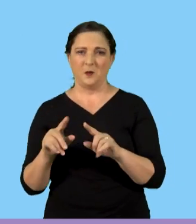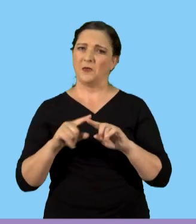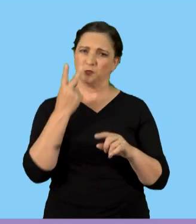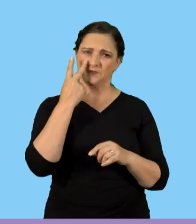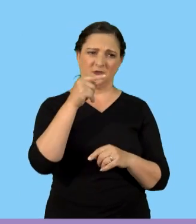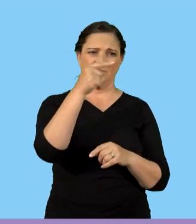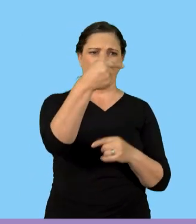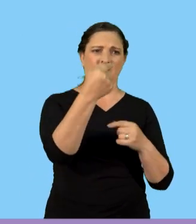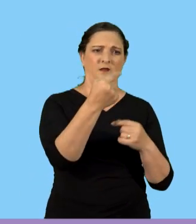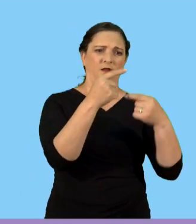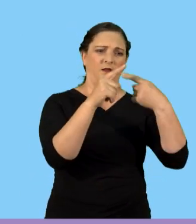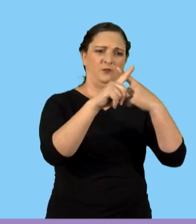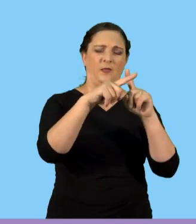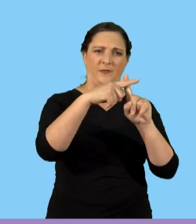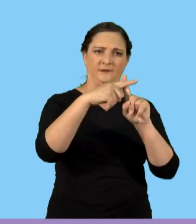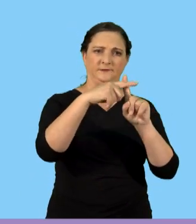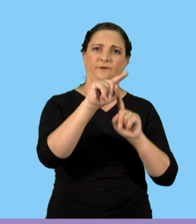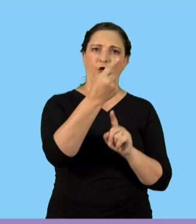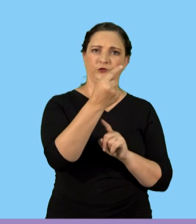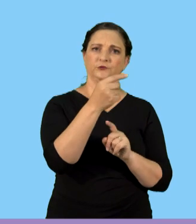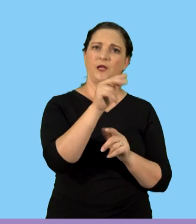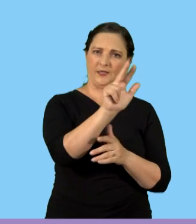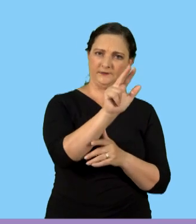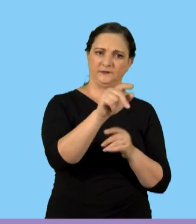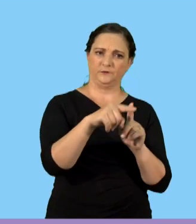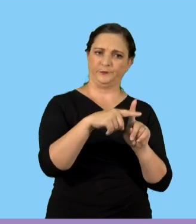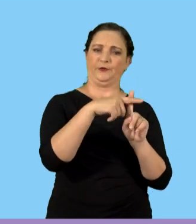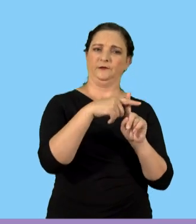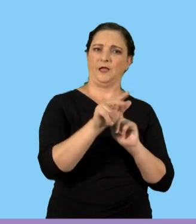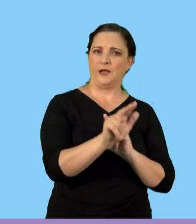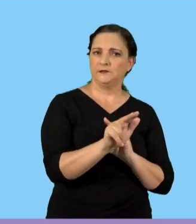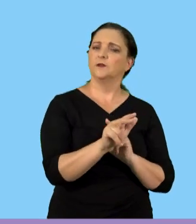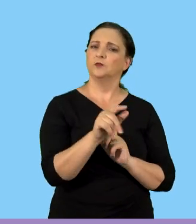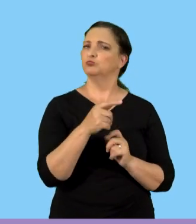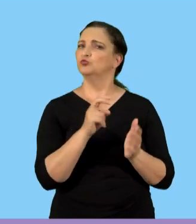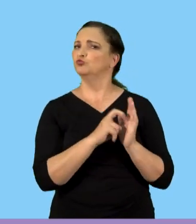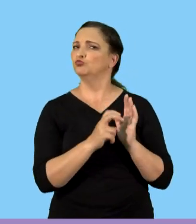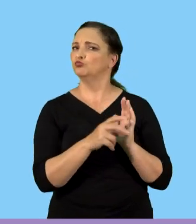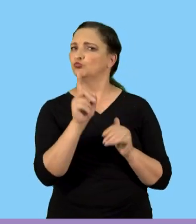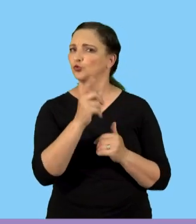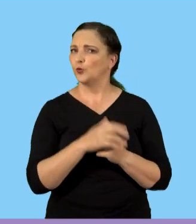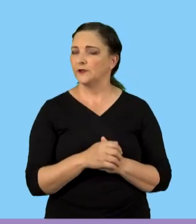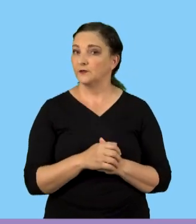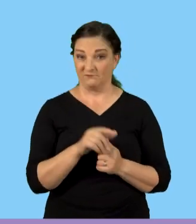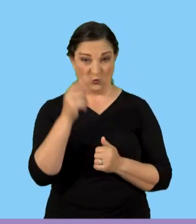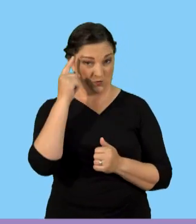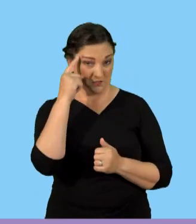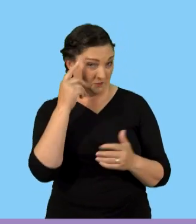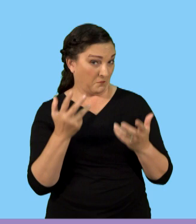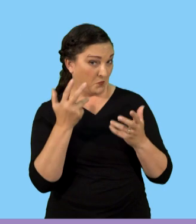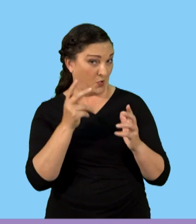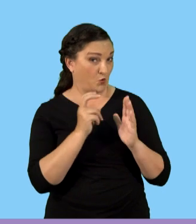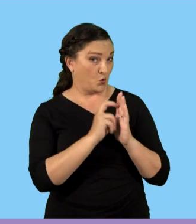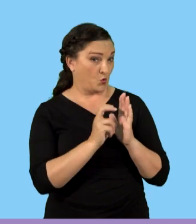for our first value and our second value. So what will our rule be in this instance? If you are thinking